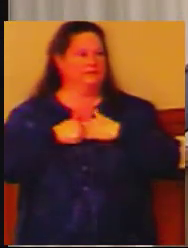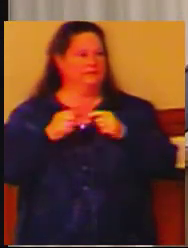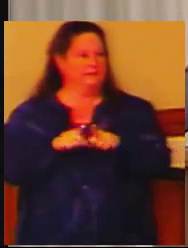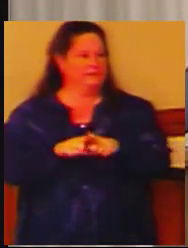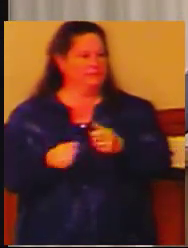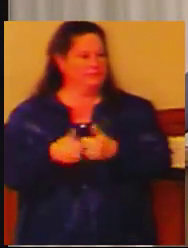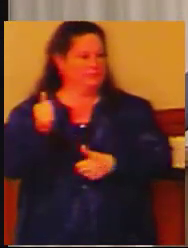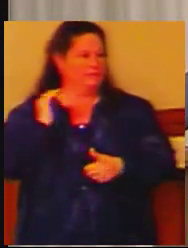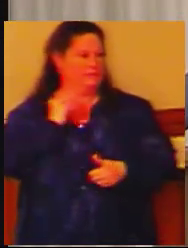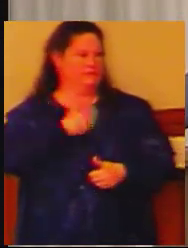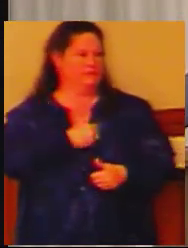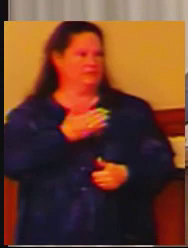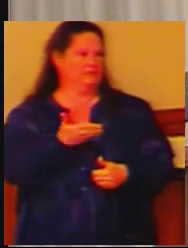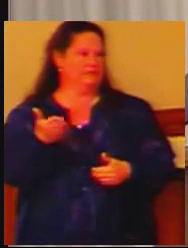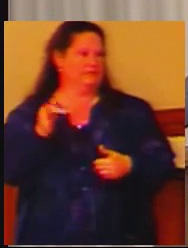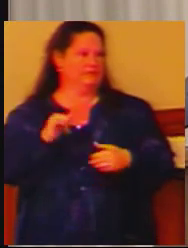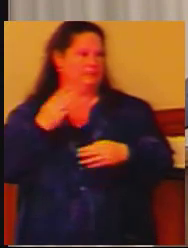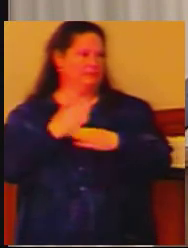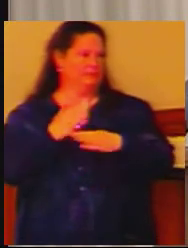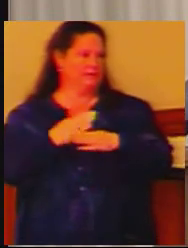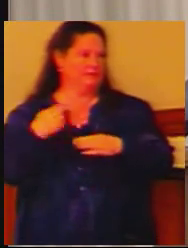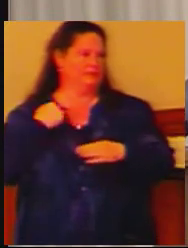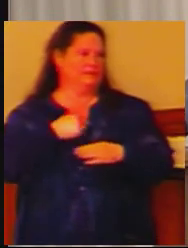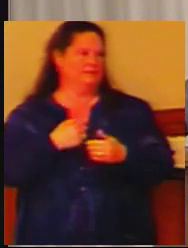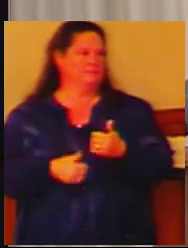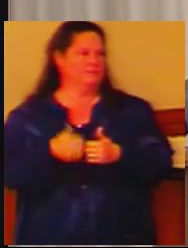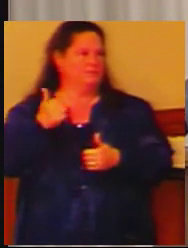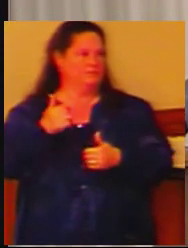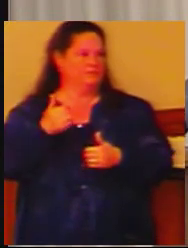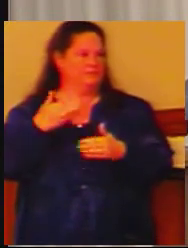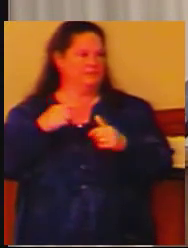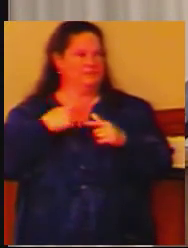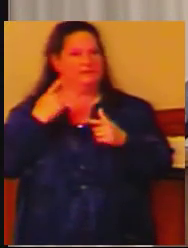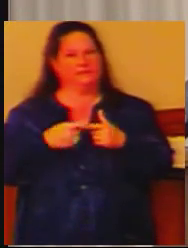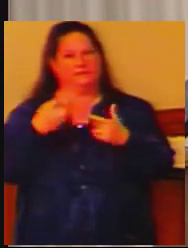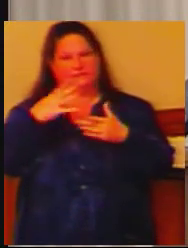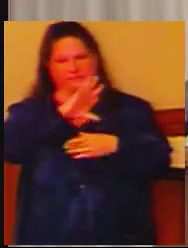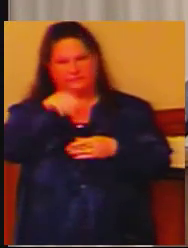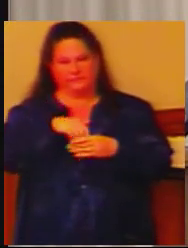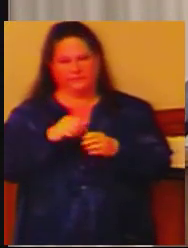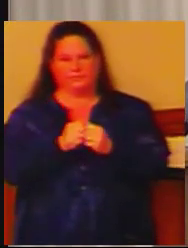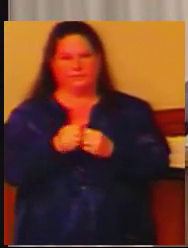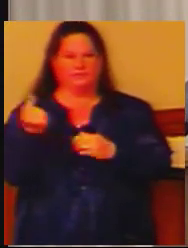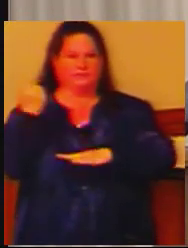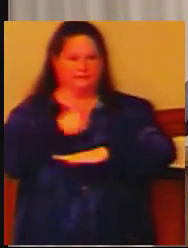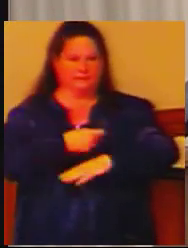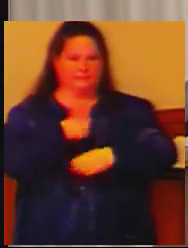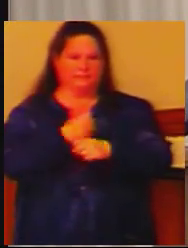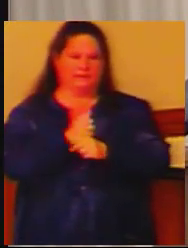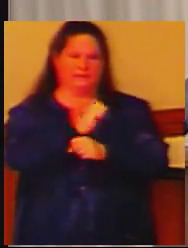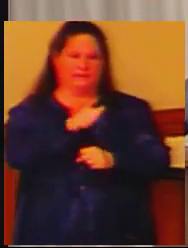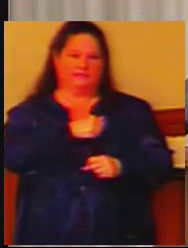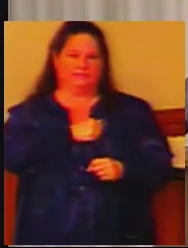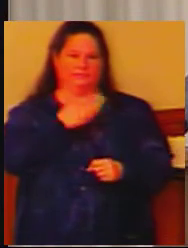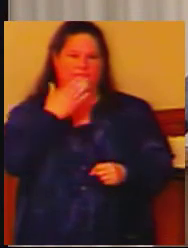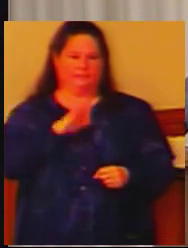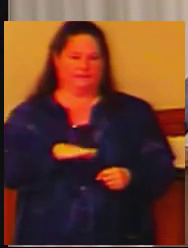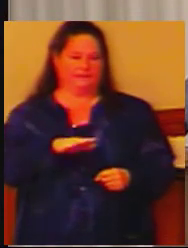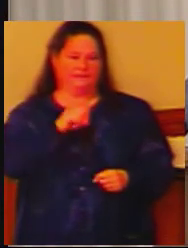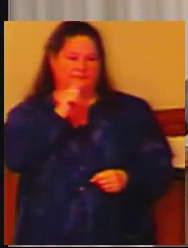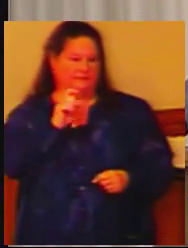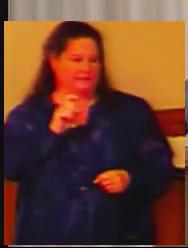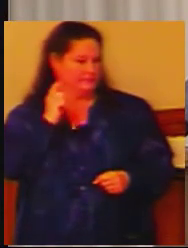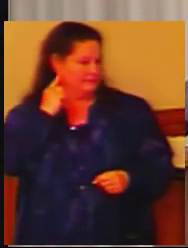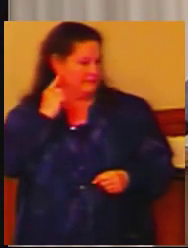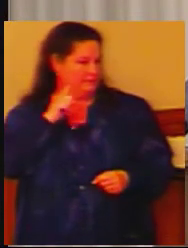ours is the things that bother us the most. And then they carry on in our day and make our attitude bad. It doesn't sound like it should, but